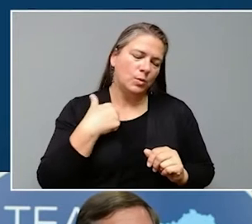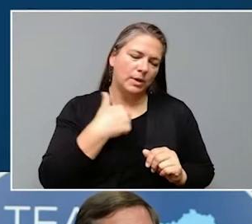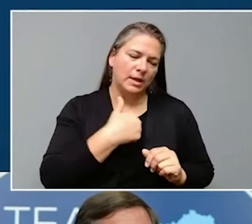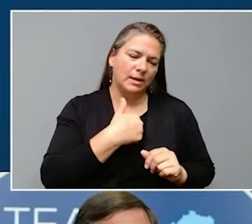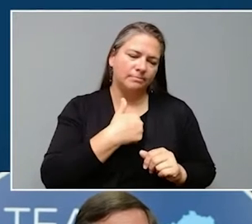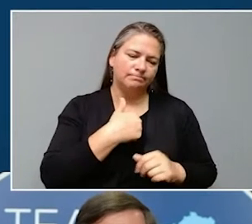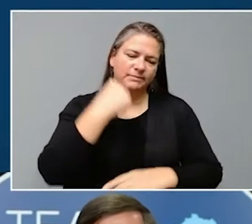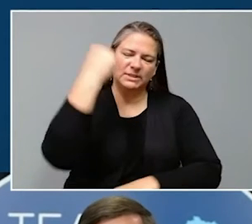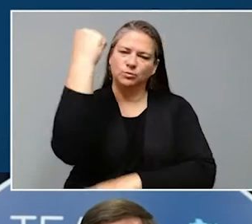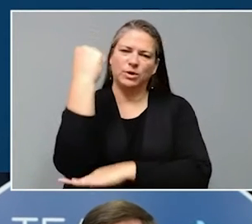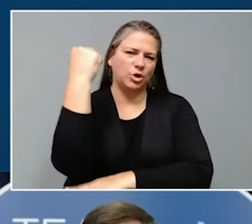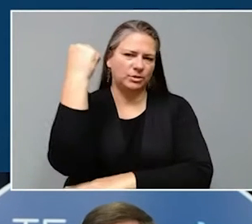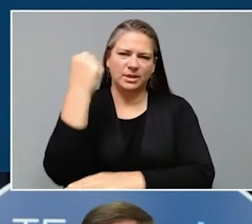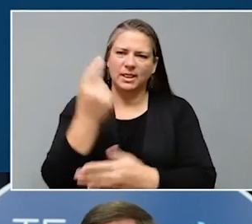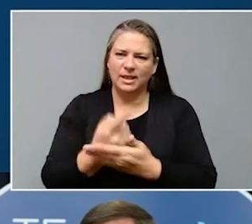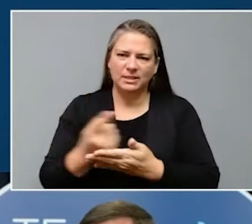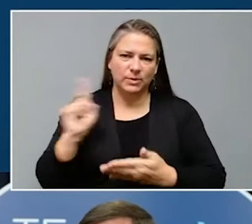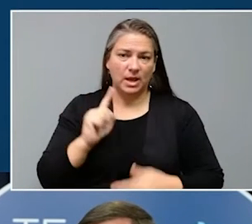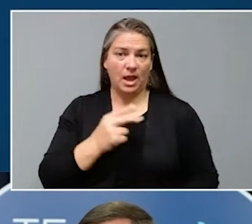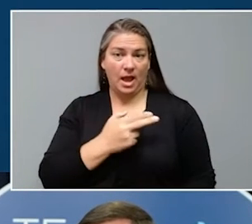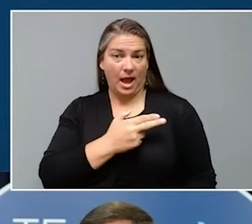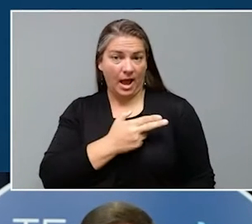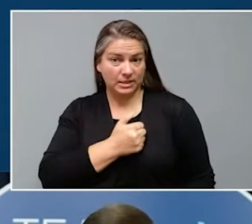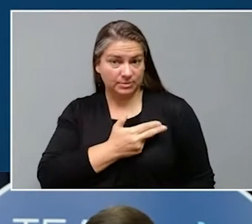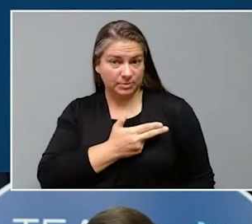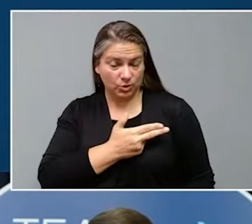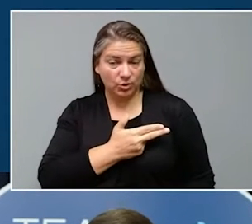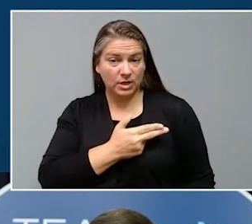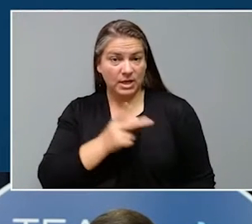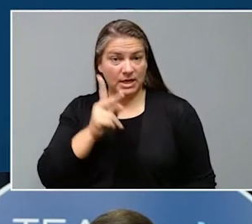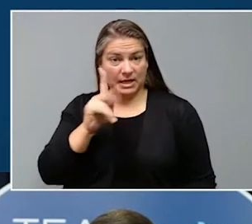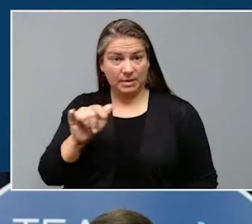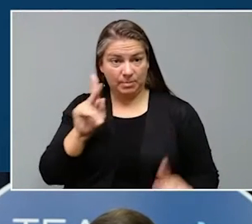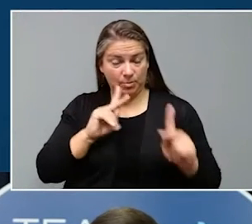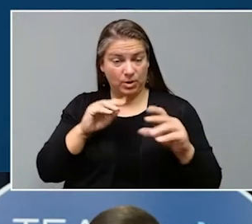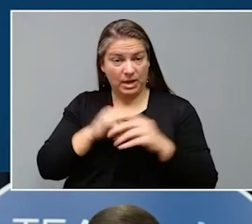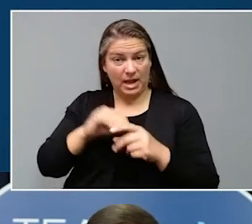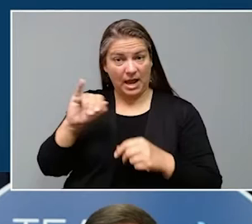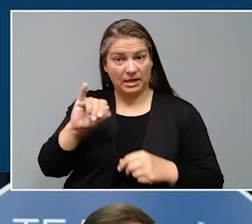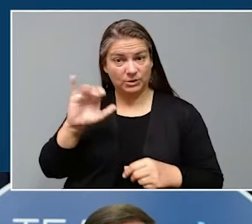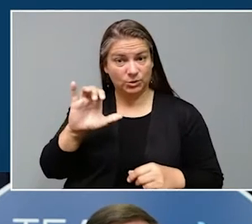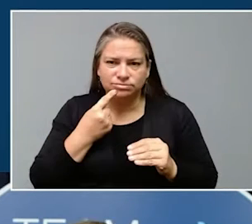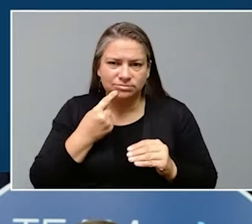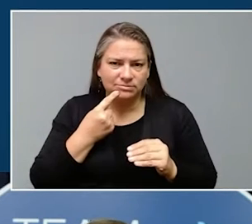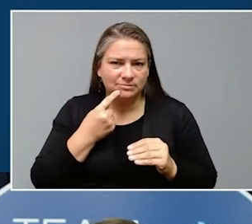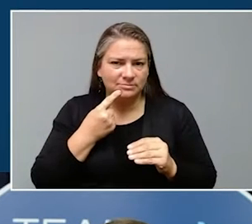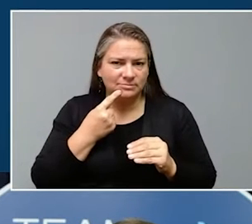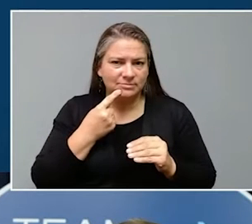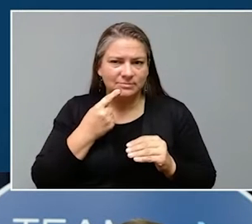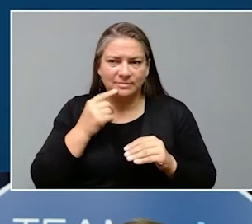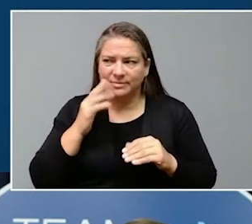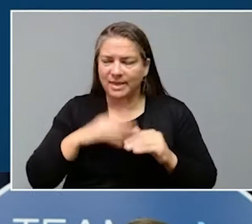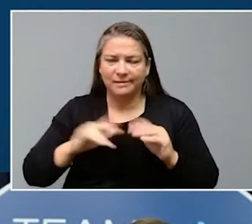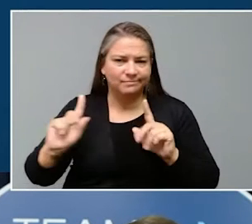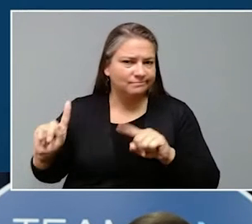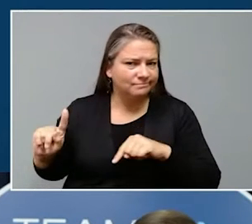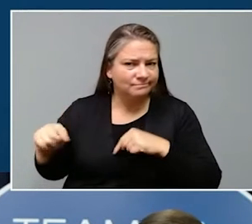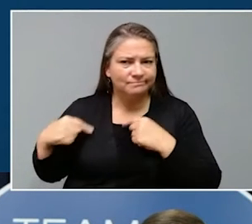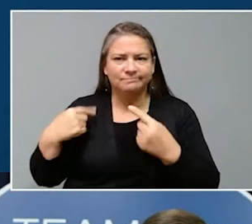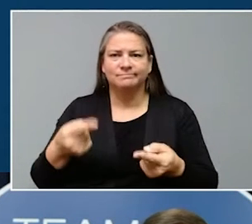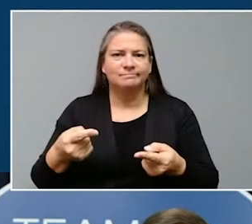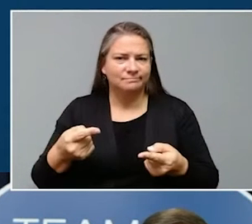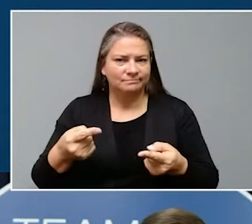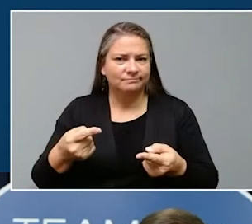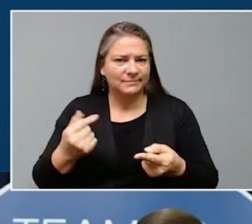coronavirus pandemic continues to push Kentucky's medical system closer to the brink. Hospitalizations continue to be near record